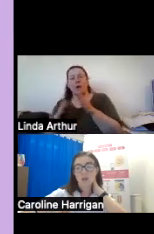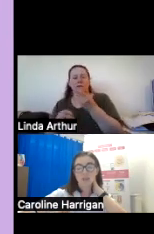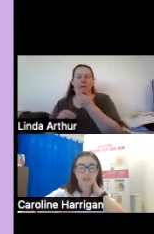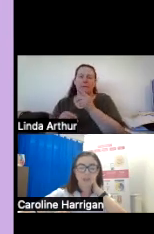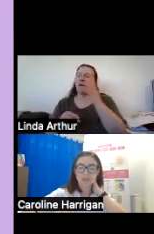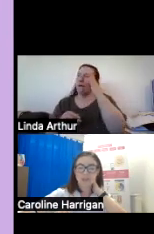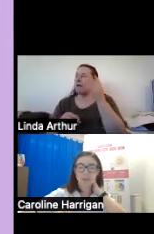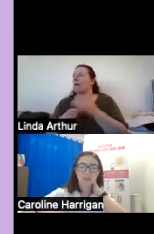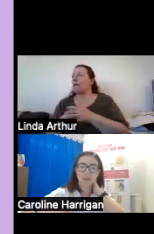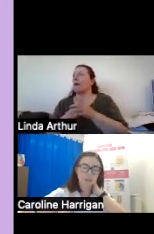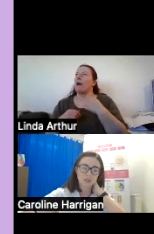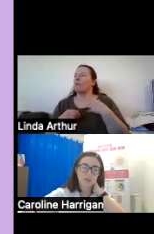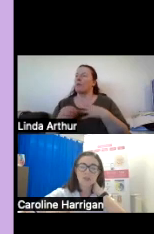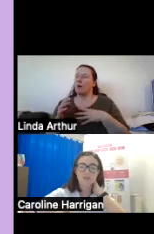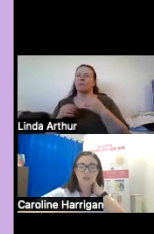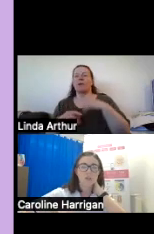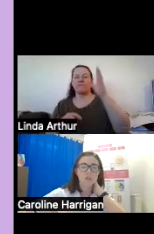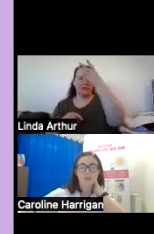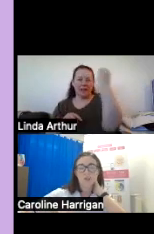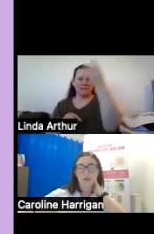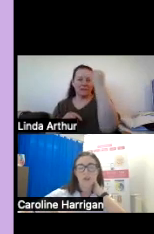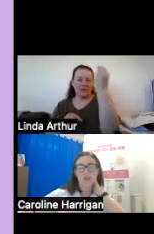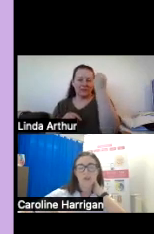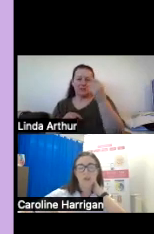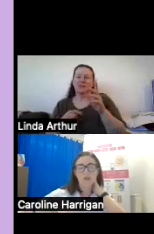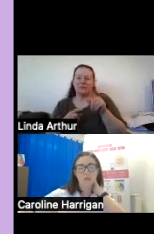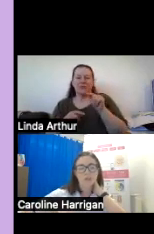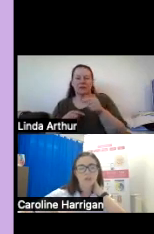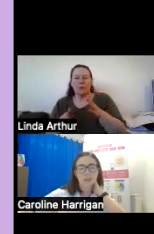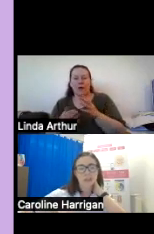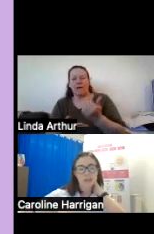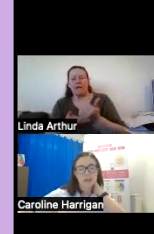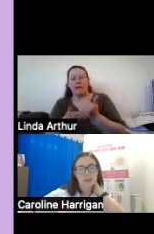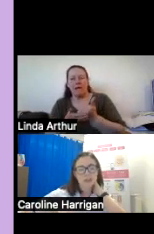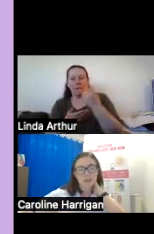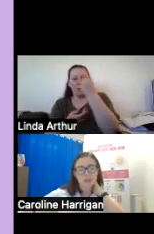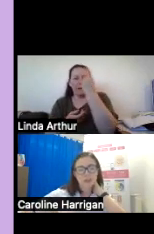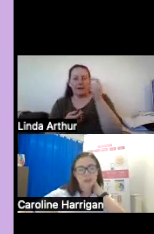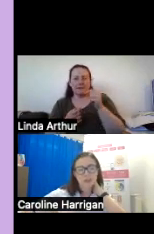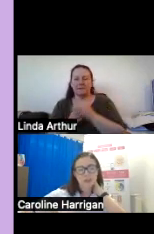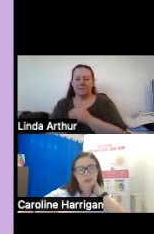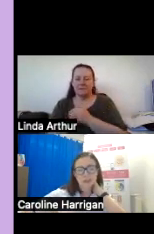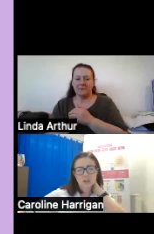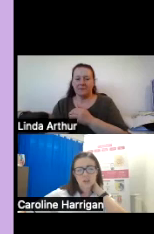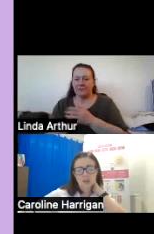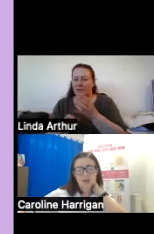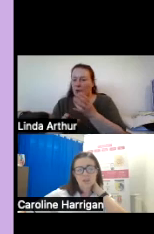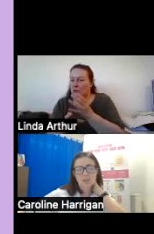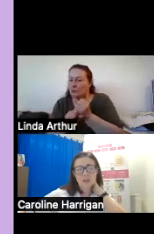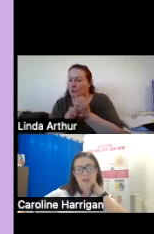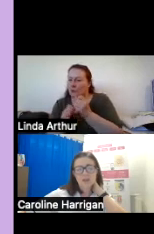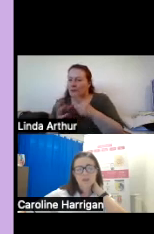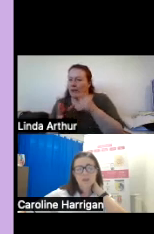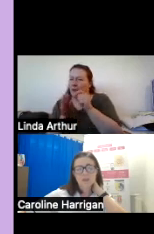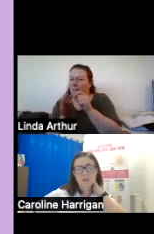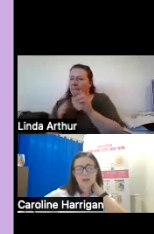oh, I always intend to do it, but I forget to do it. That's it's another wee way of reminding you. The wee squeezy app is quite nice too, as